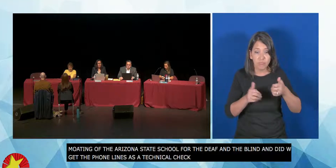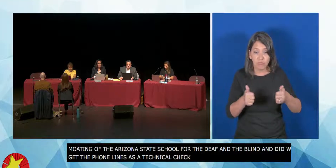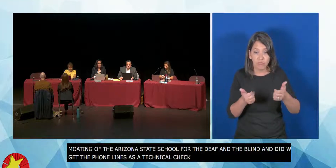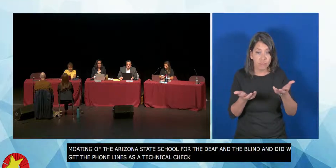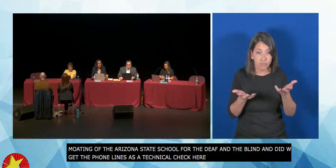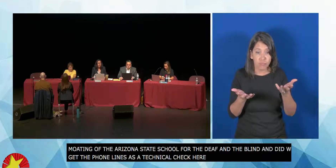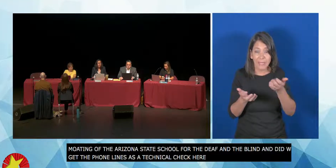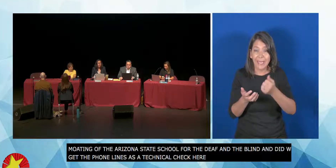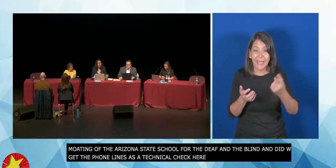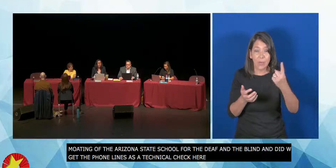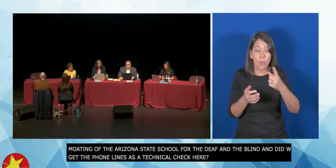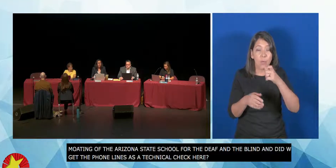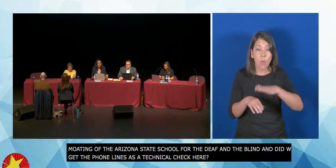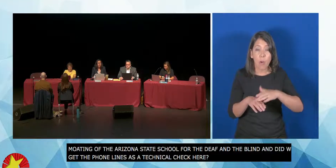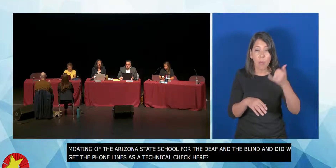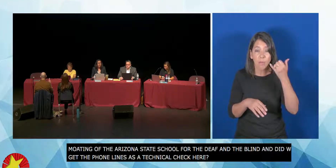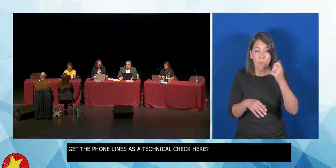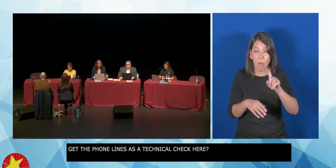Do we have anyone on the phone?